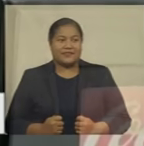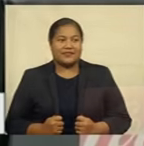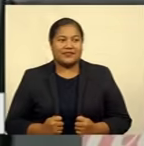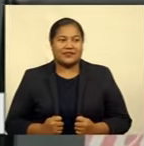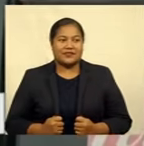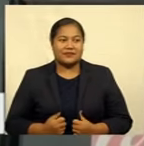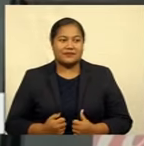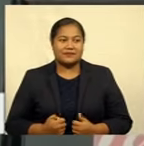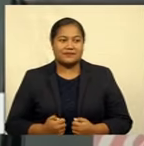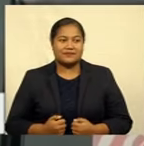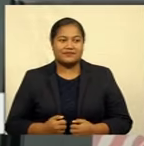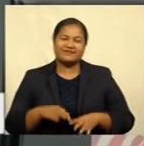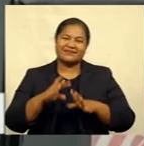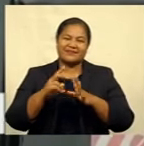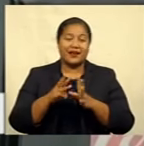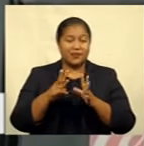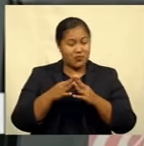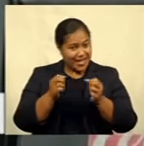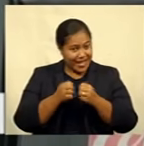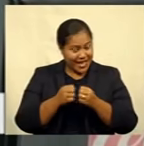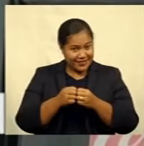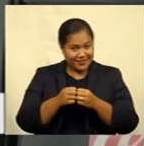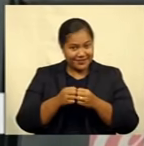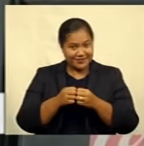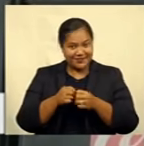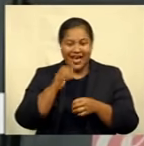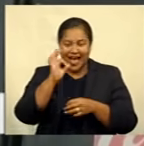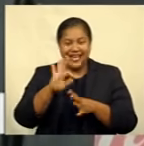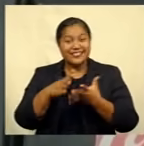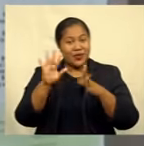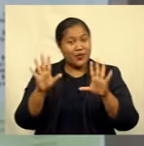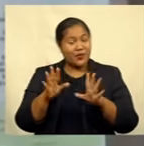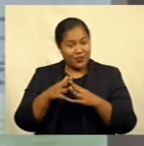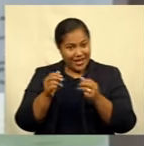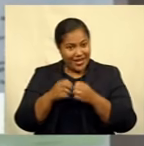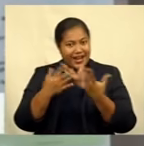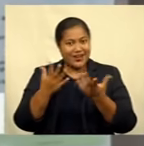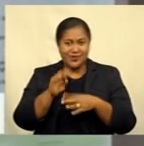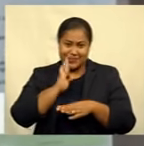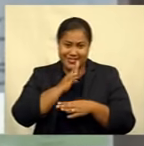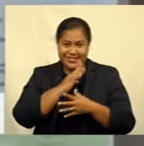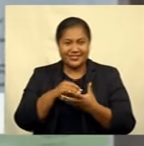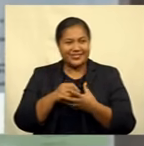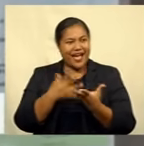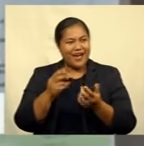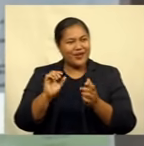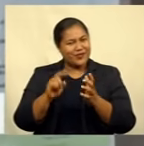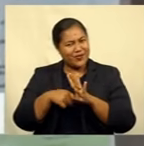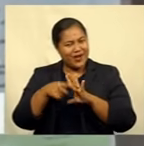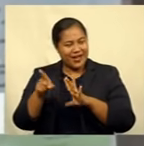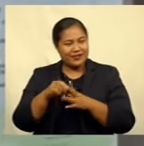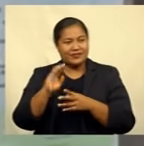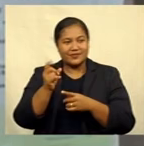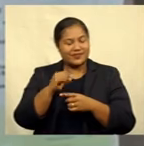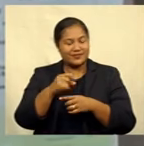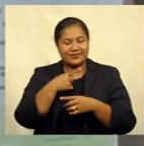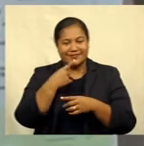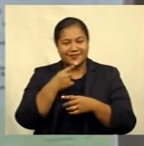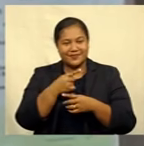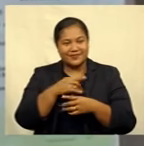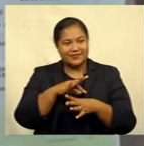Weekend outings, going swimming, spend time with friends, family. I really miss my weekend outing because I'm missing my parents to